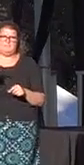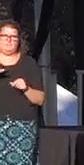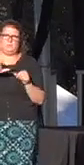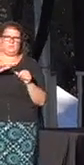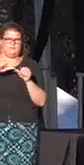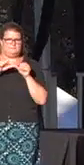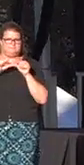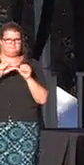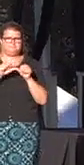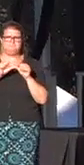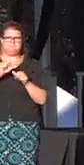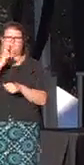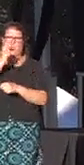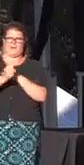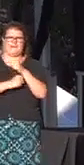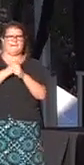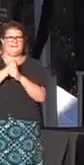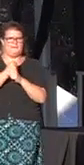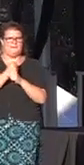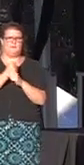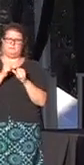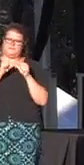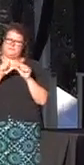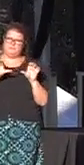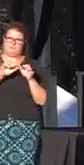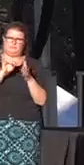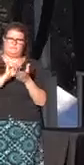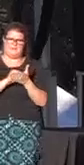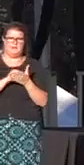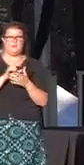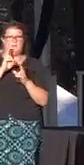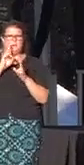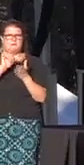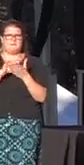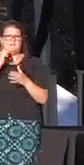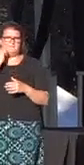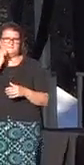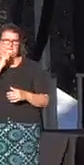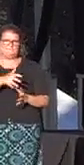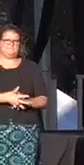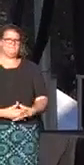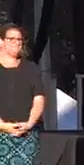steadfast a year later, and we live by these words every day.